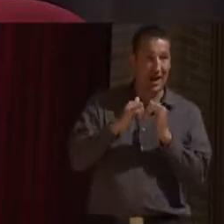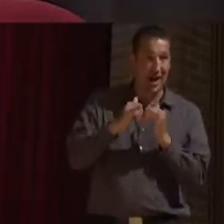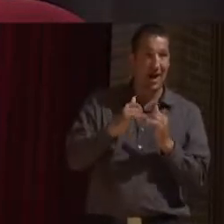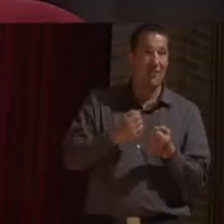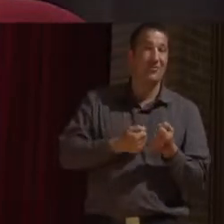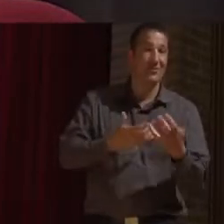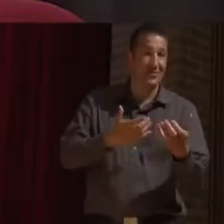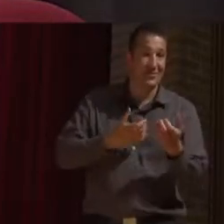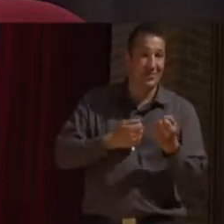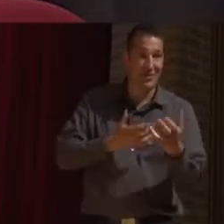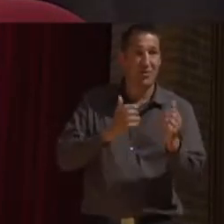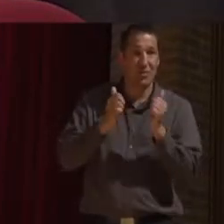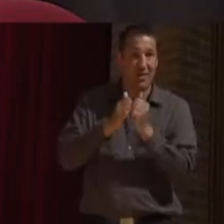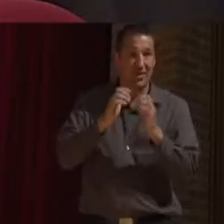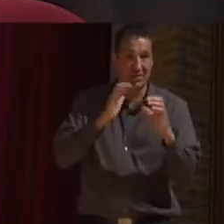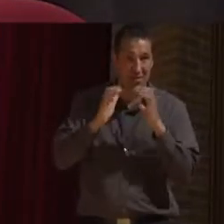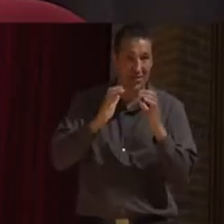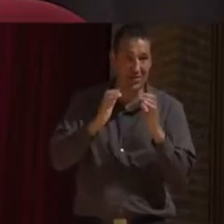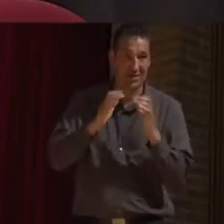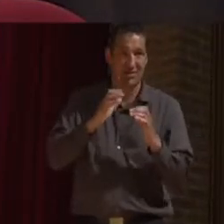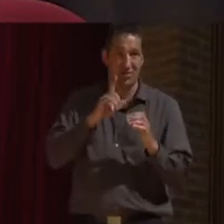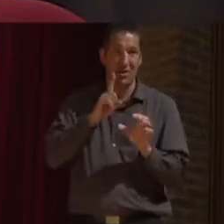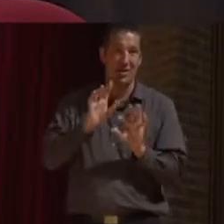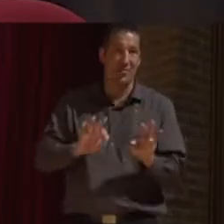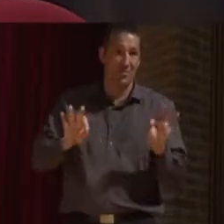ask that. Yeah. Good.